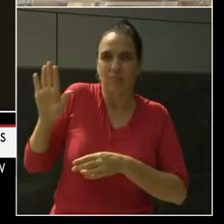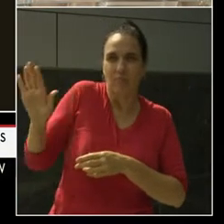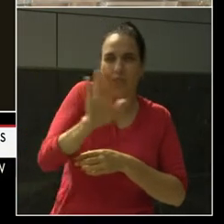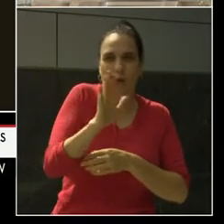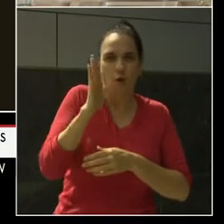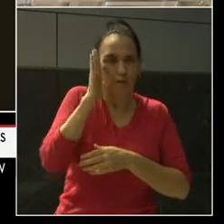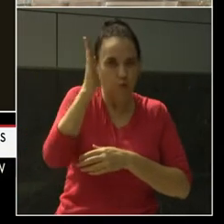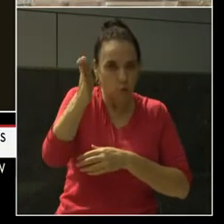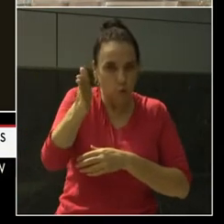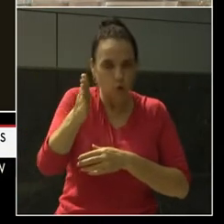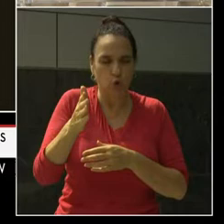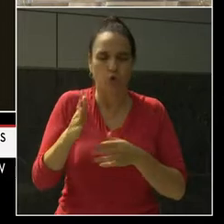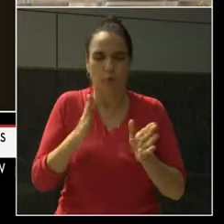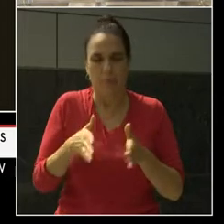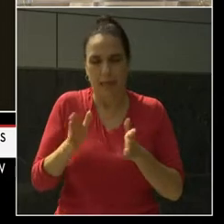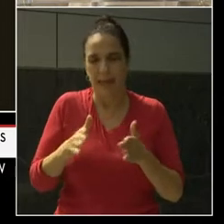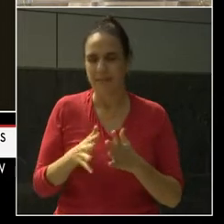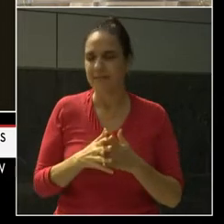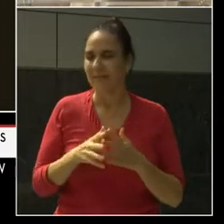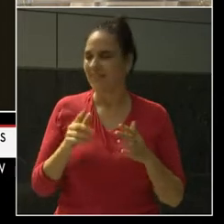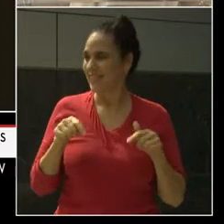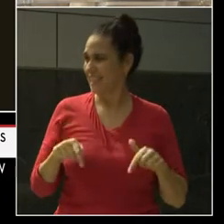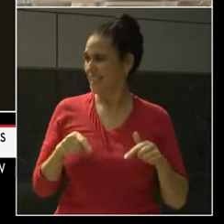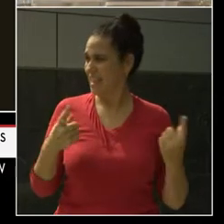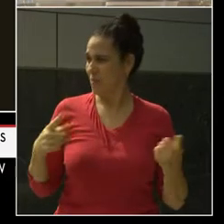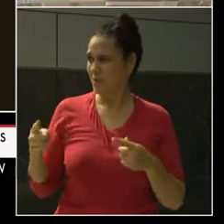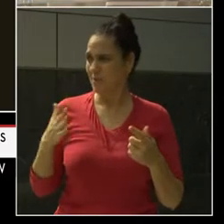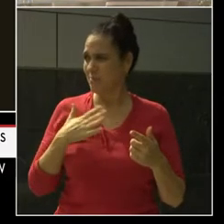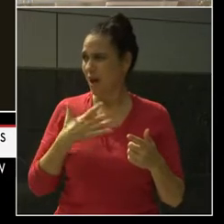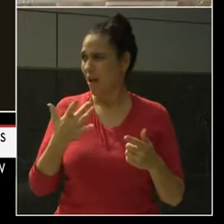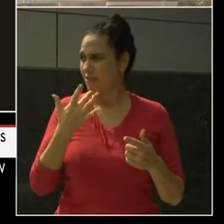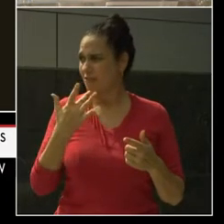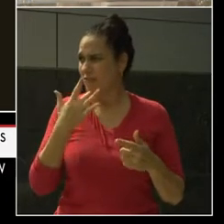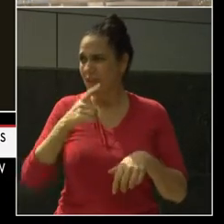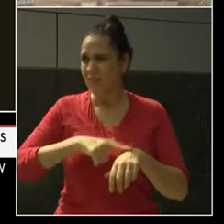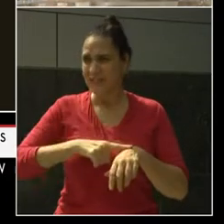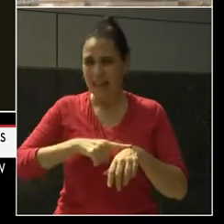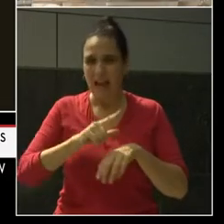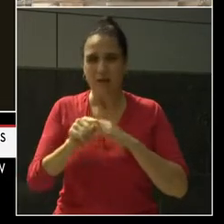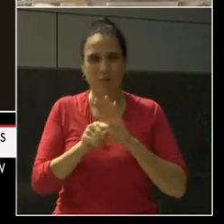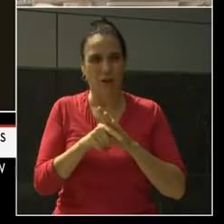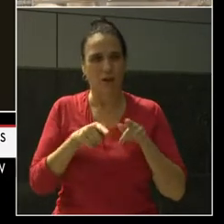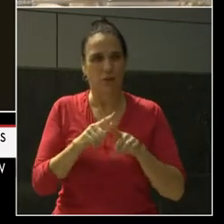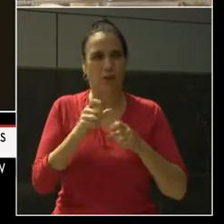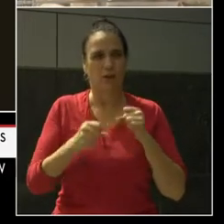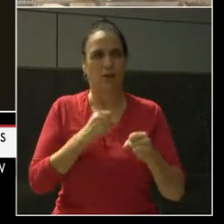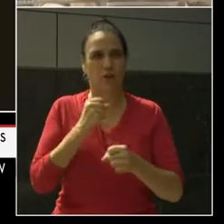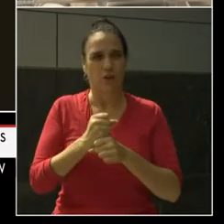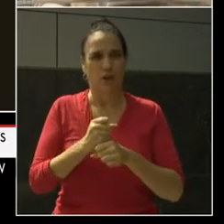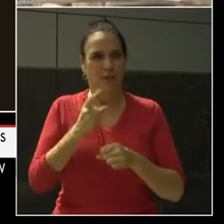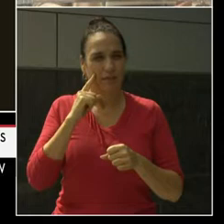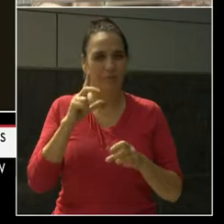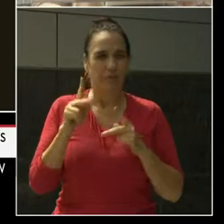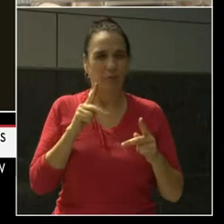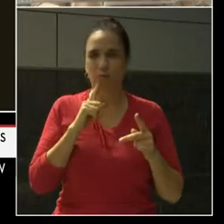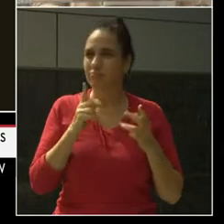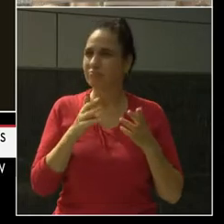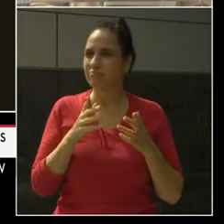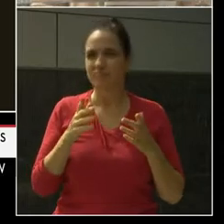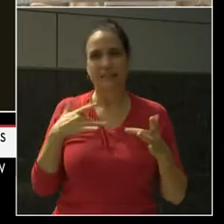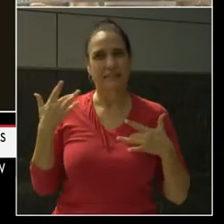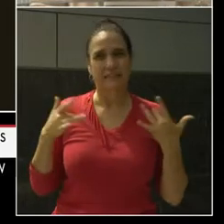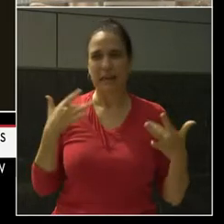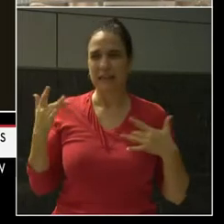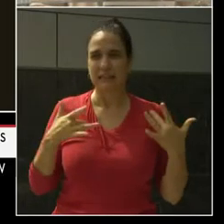my favorite times of the year. In all academic settings, I think people are very excited. In just a couple